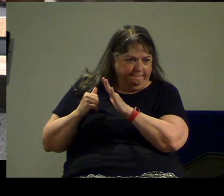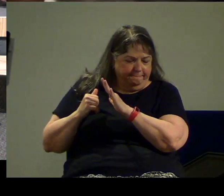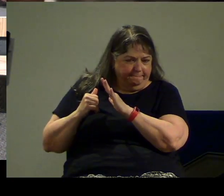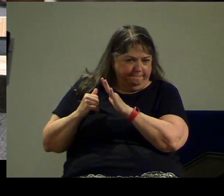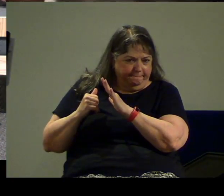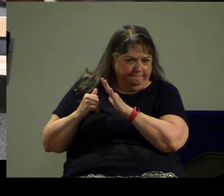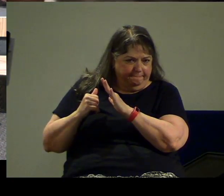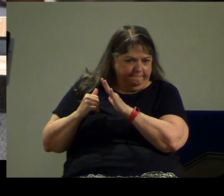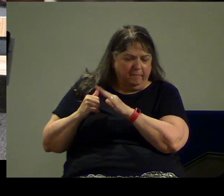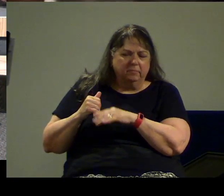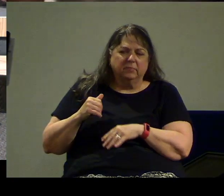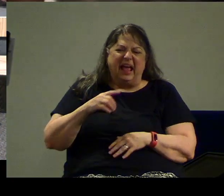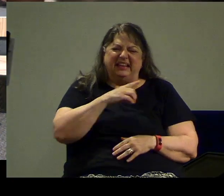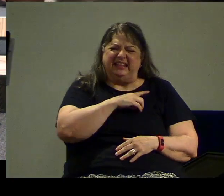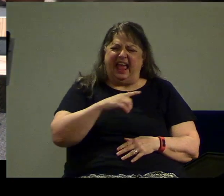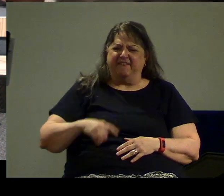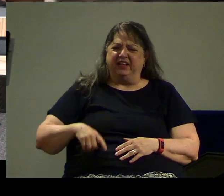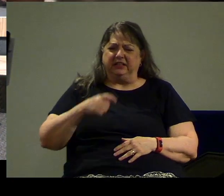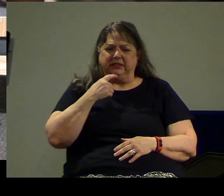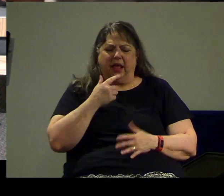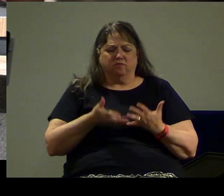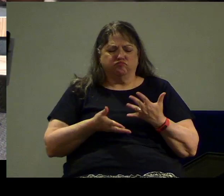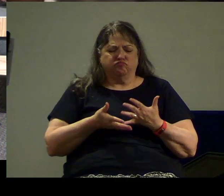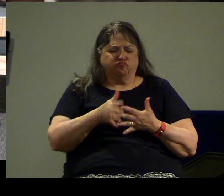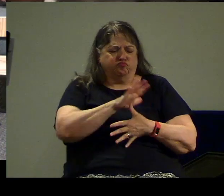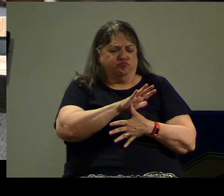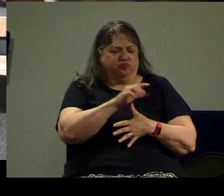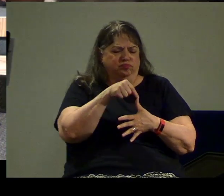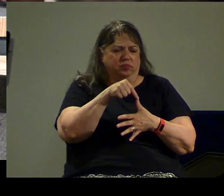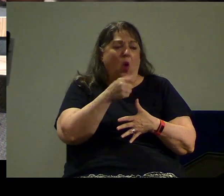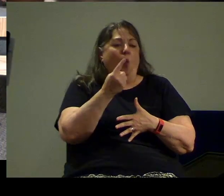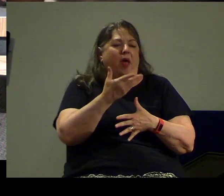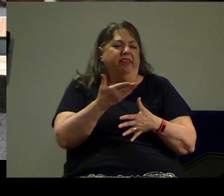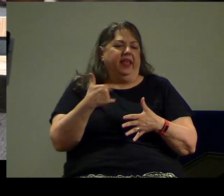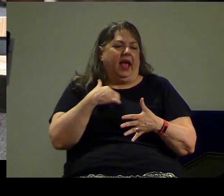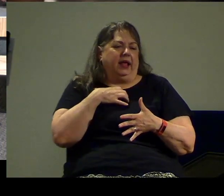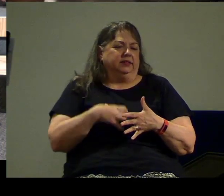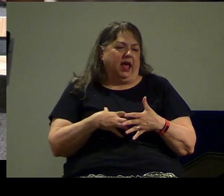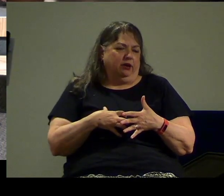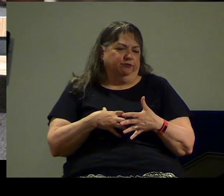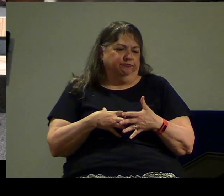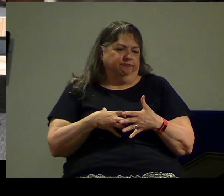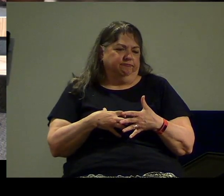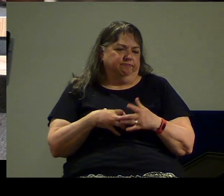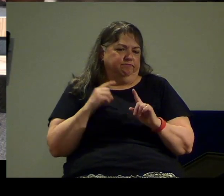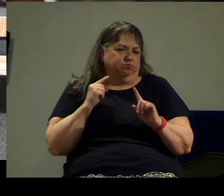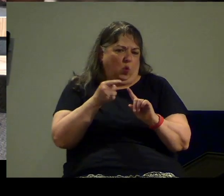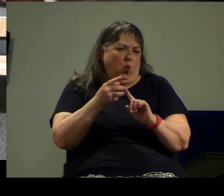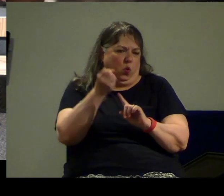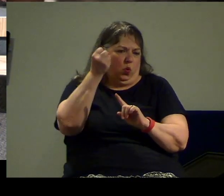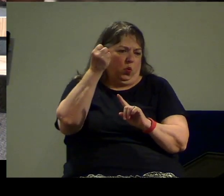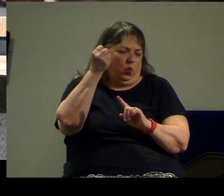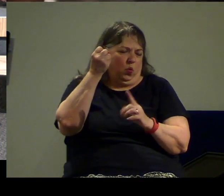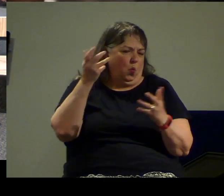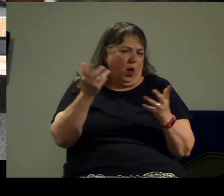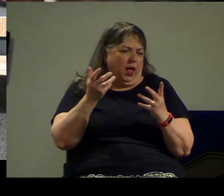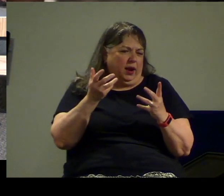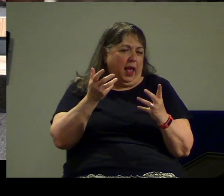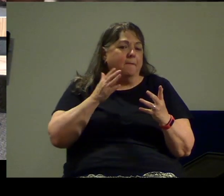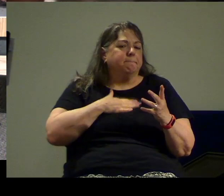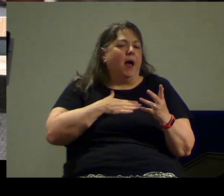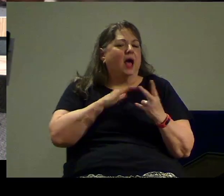You see, David says, one thing I have desired. A personal